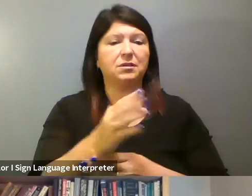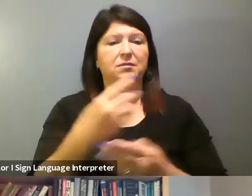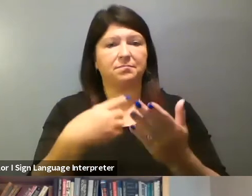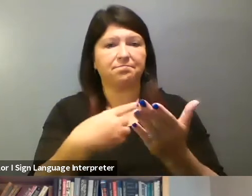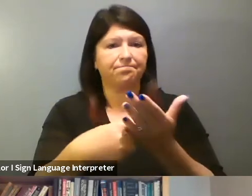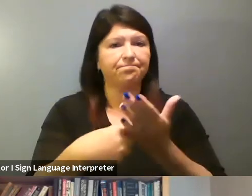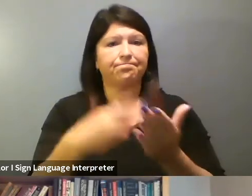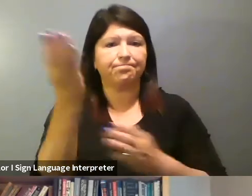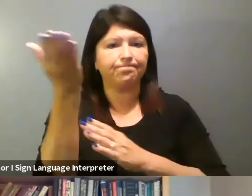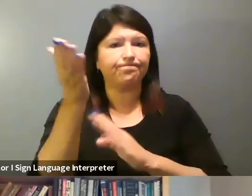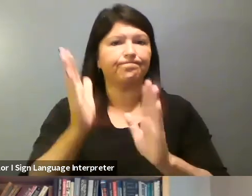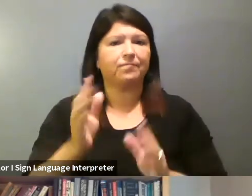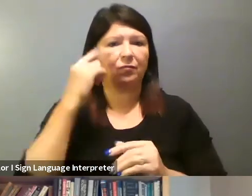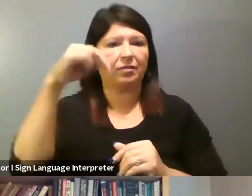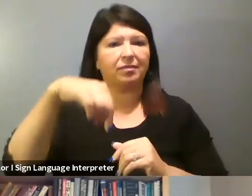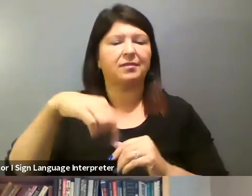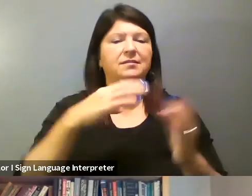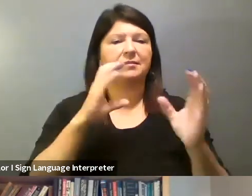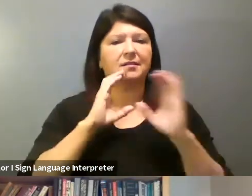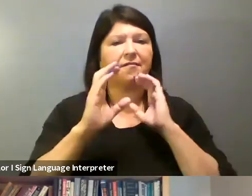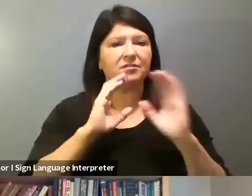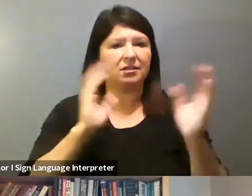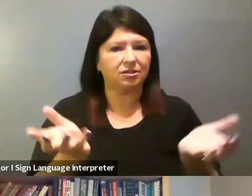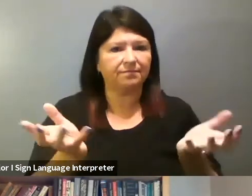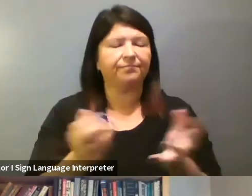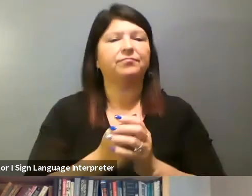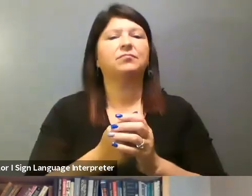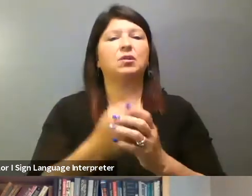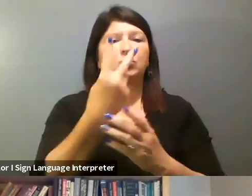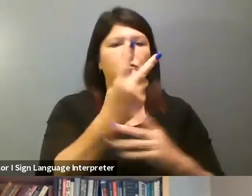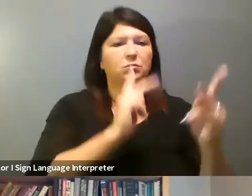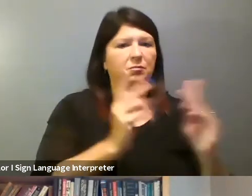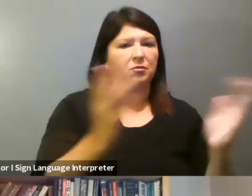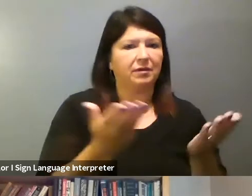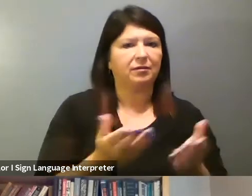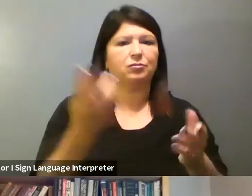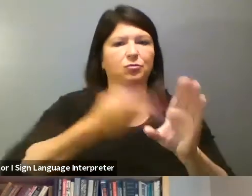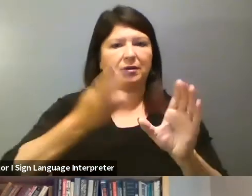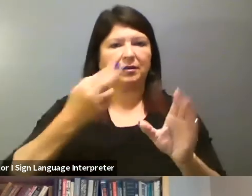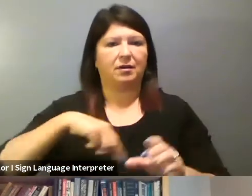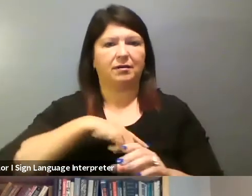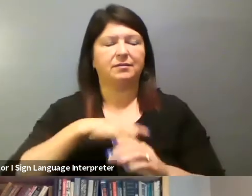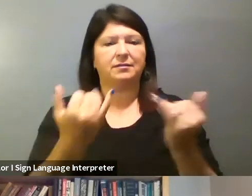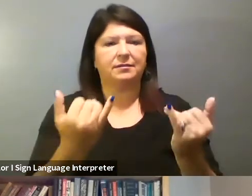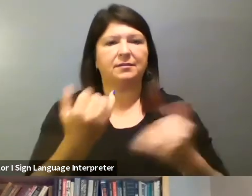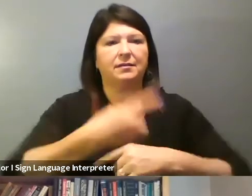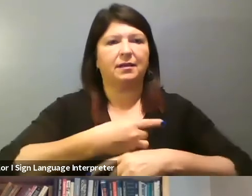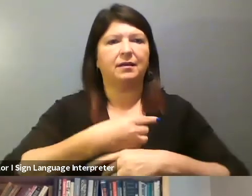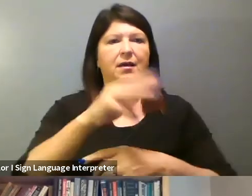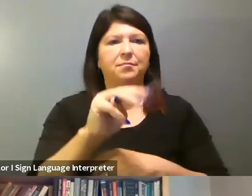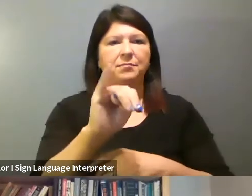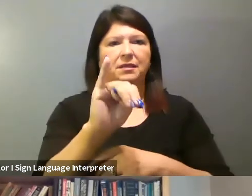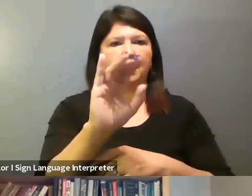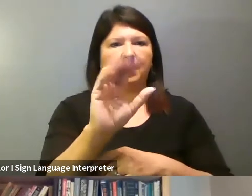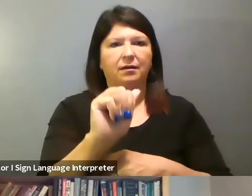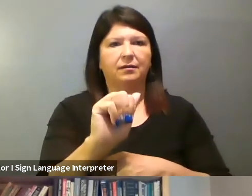We are pleased to be joined by two people from the film. First, we have Mia Donovan. She is the director of Dope is Death.